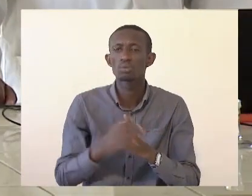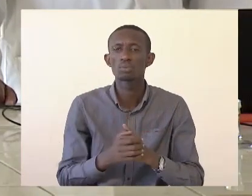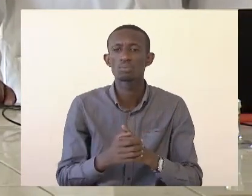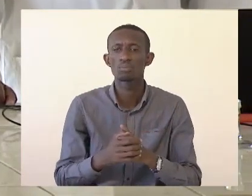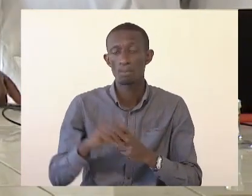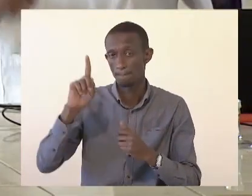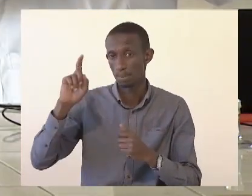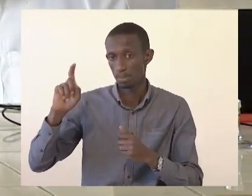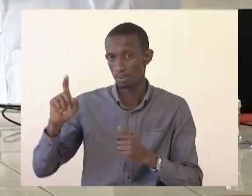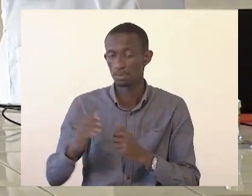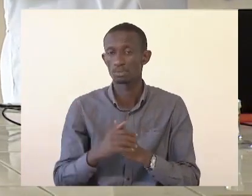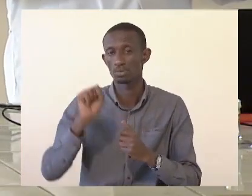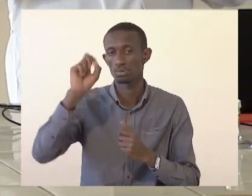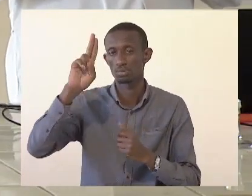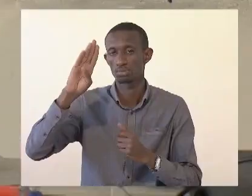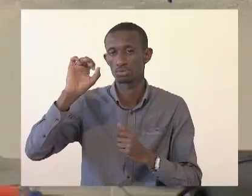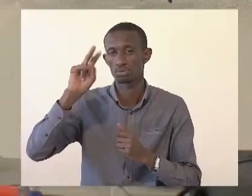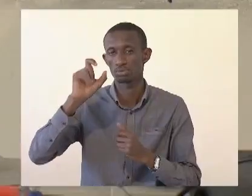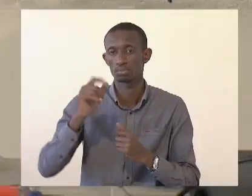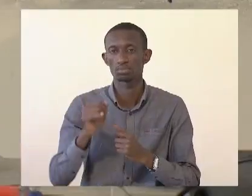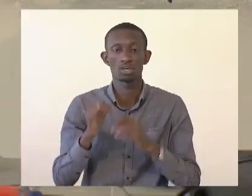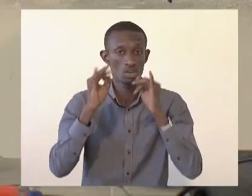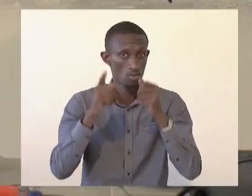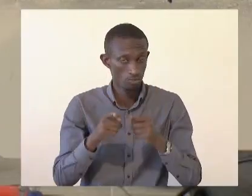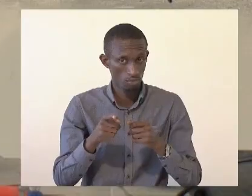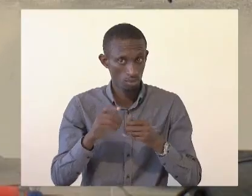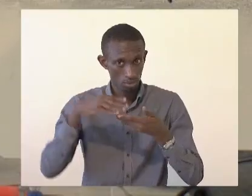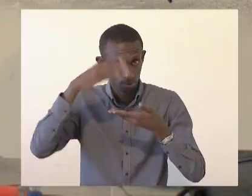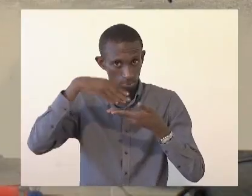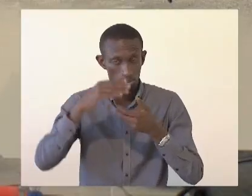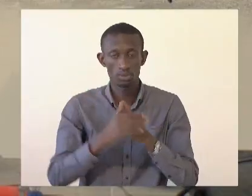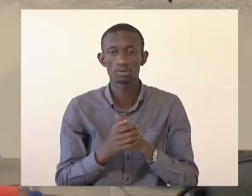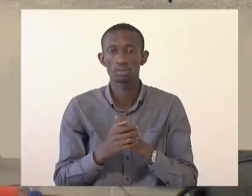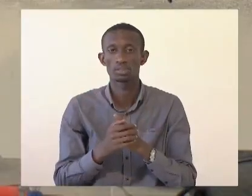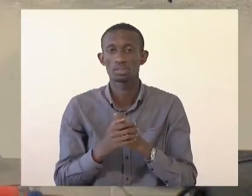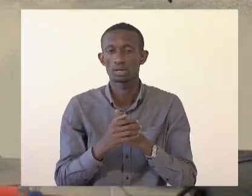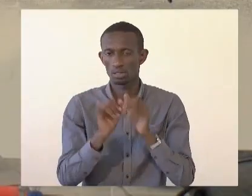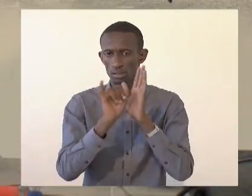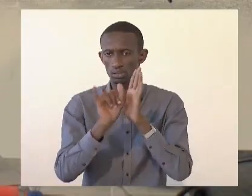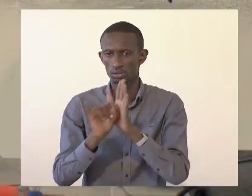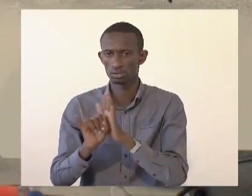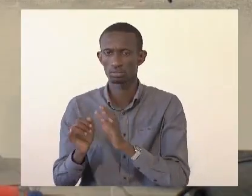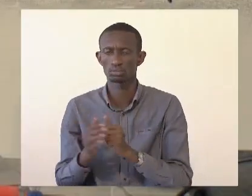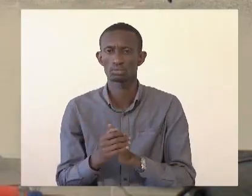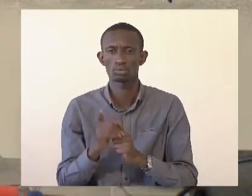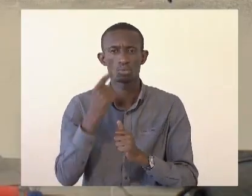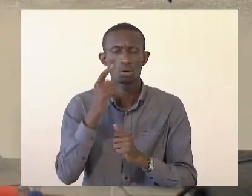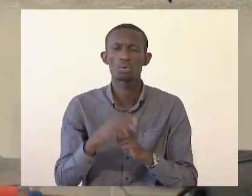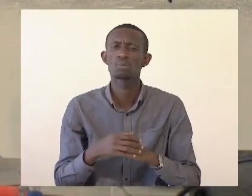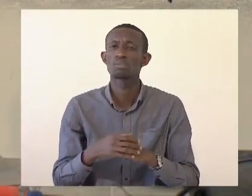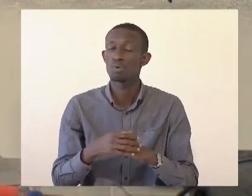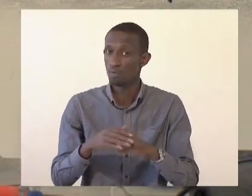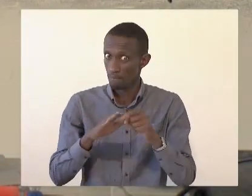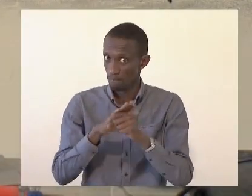precipitate. When we will be studying the identification of ions, we will have a complete and clear